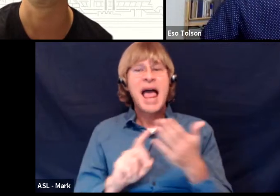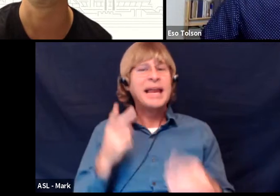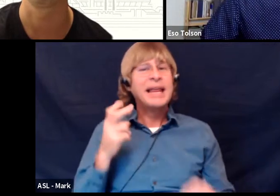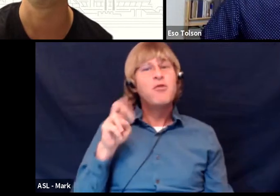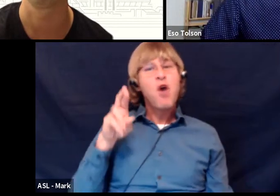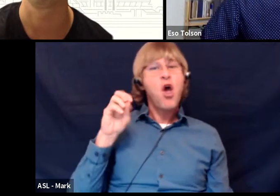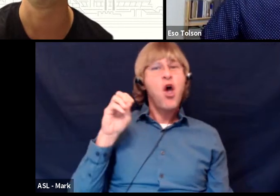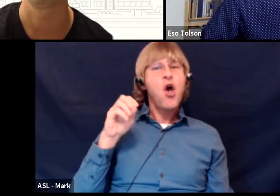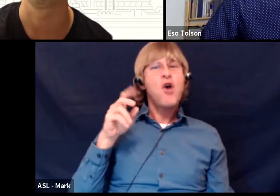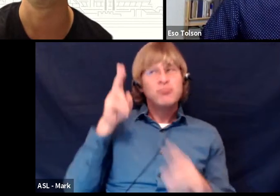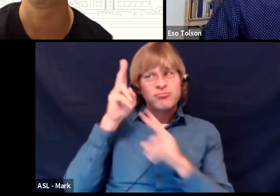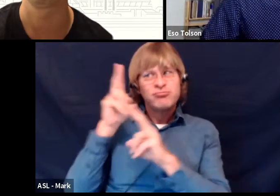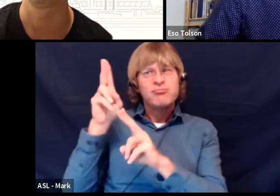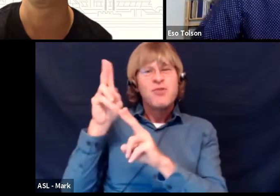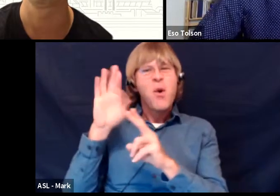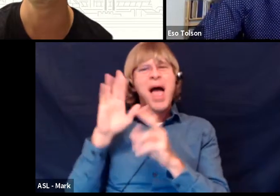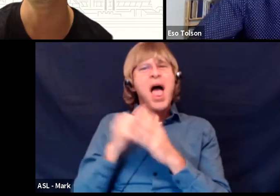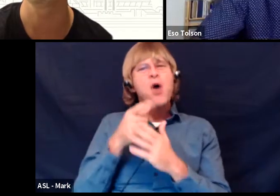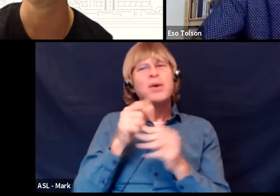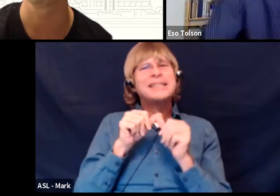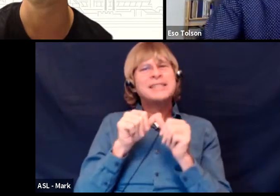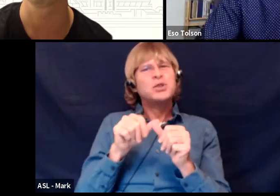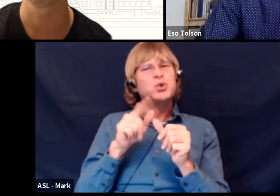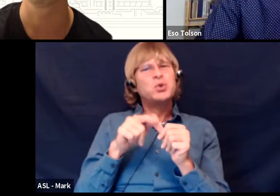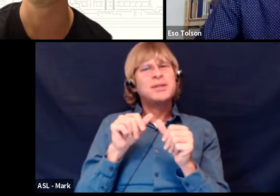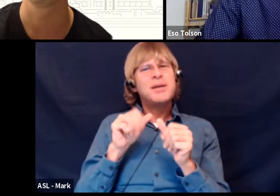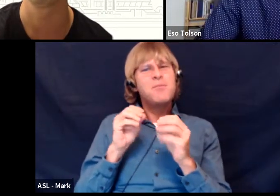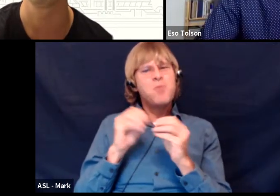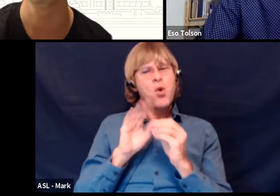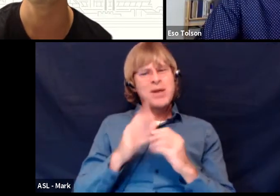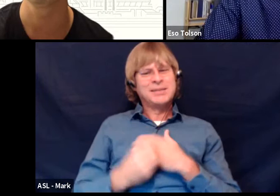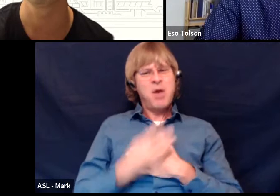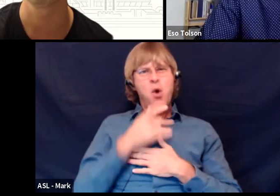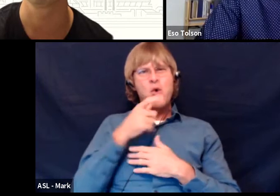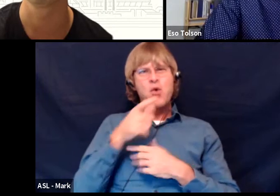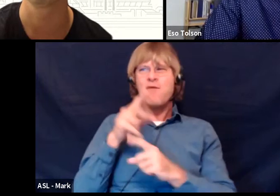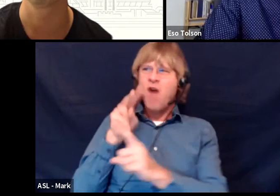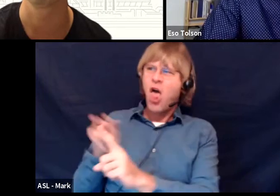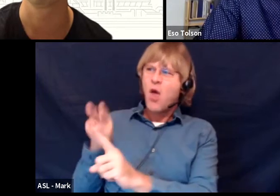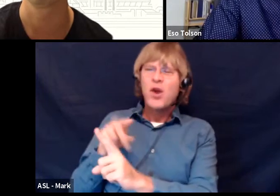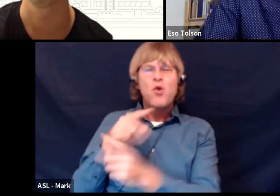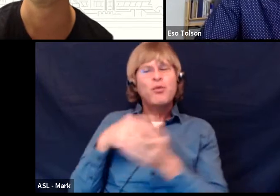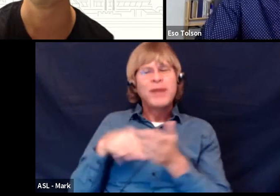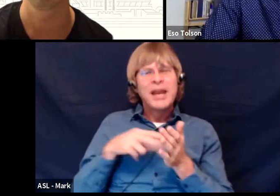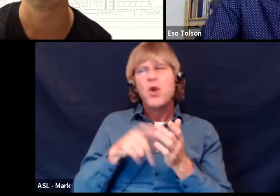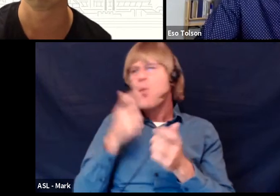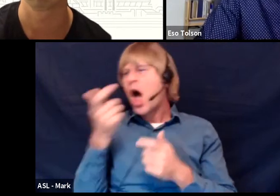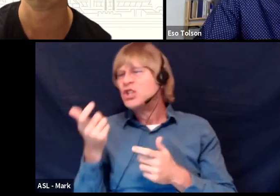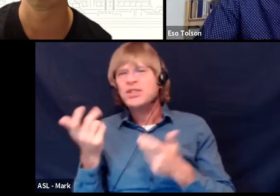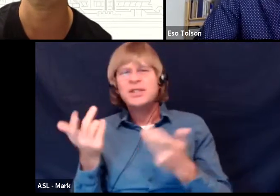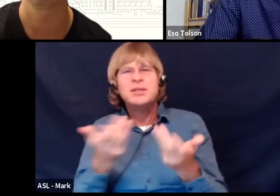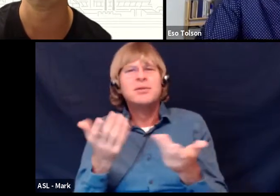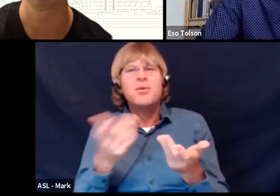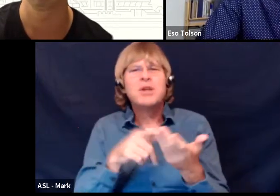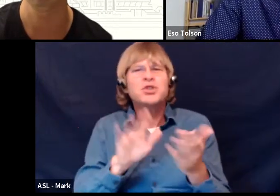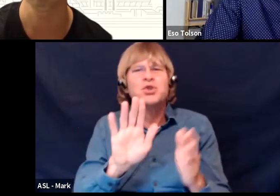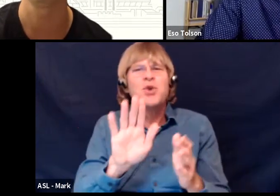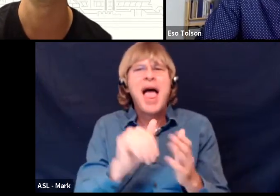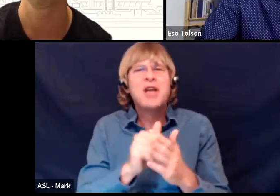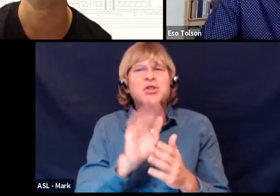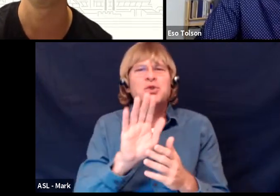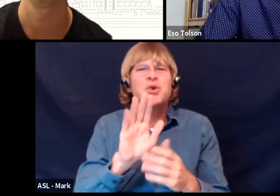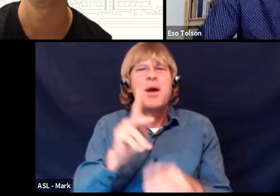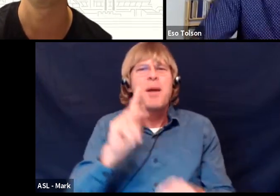or also, how do you continue to stay inspired? Who are you following? What are you reading? What are you watching? What's going on with your